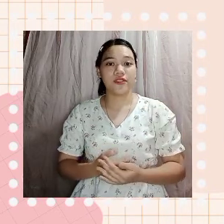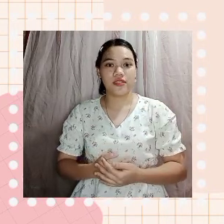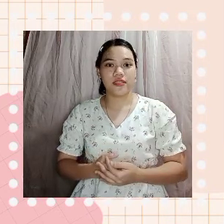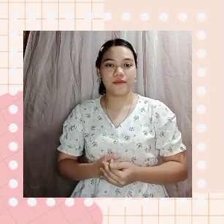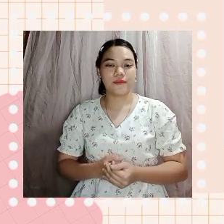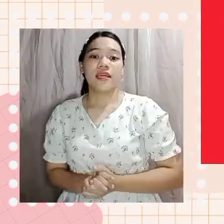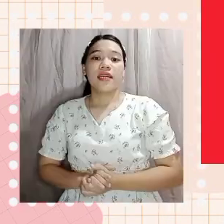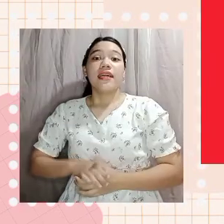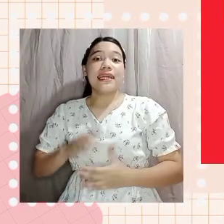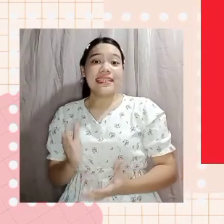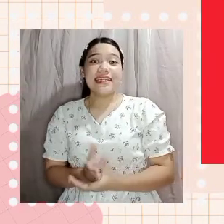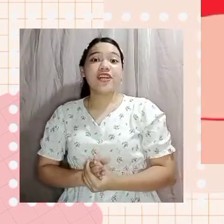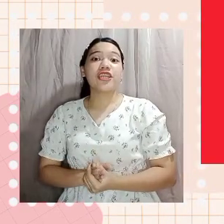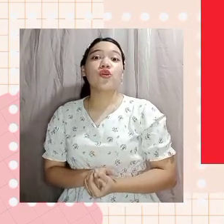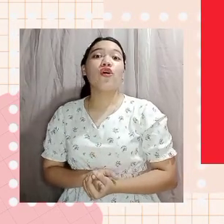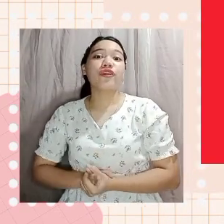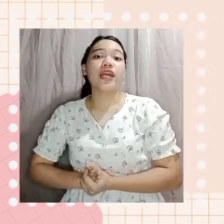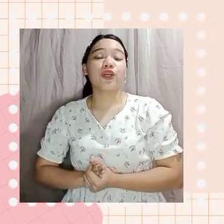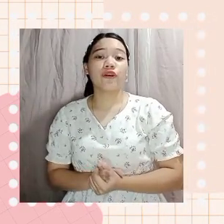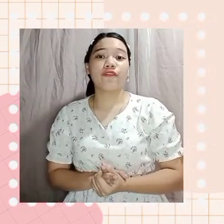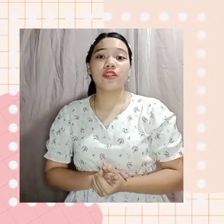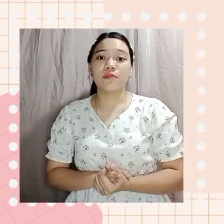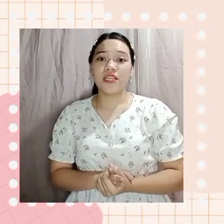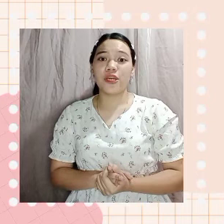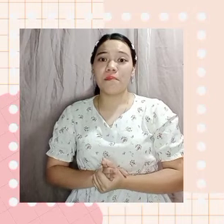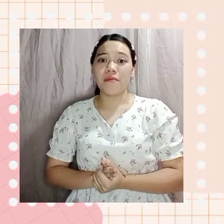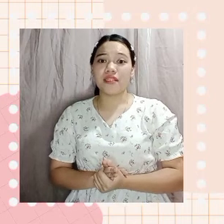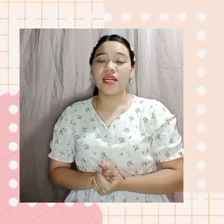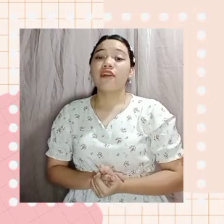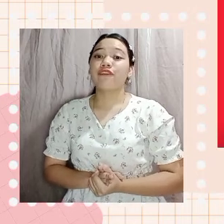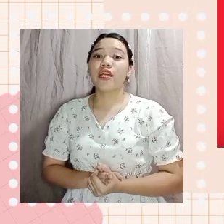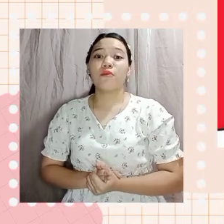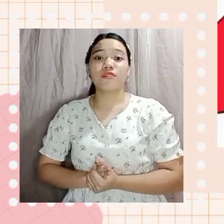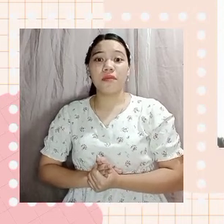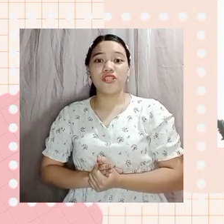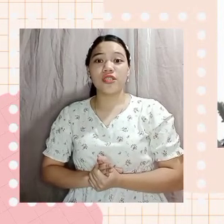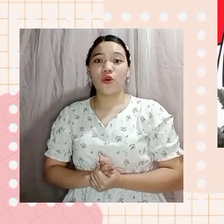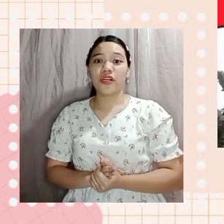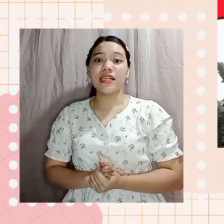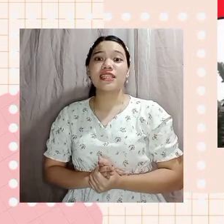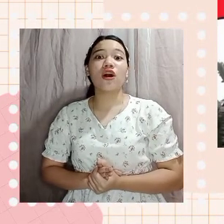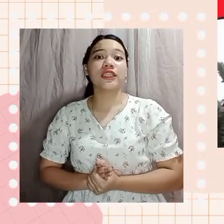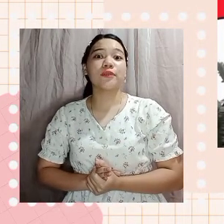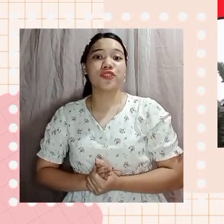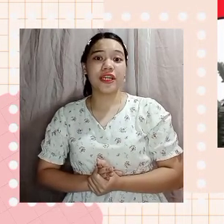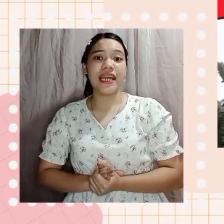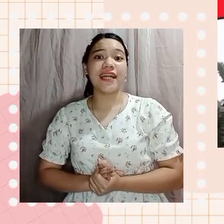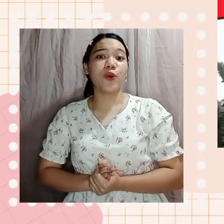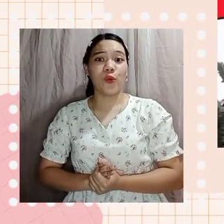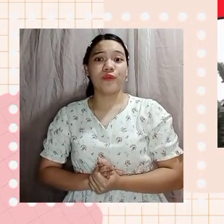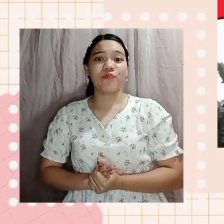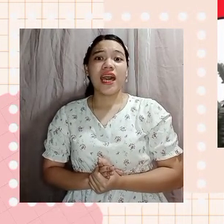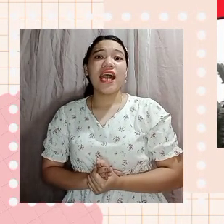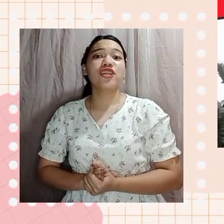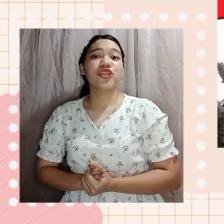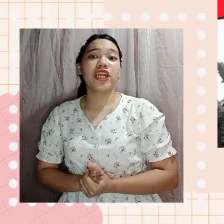communication methods. Indeed, there is no overnight cure for speech impairment. Freedom of speech disorder is a long-term journey and